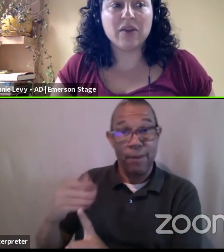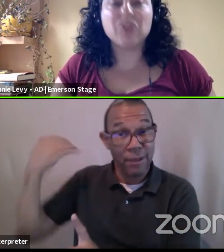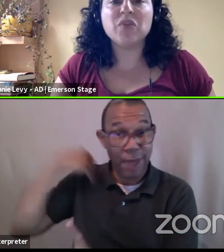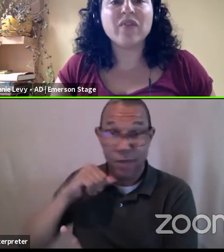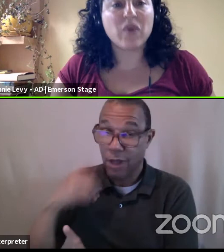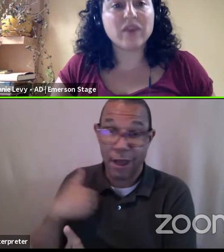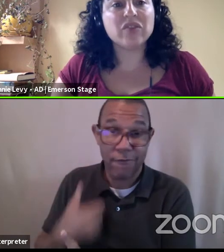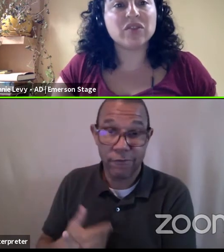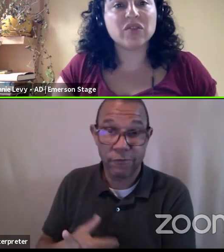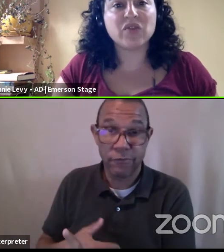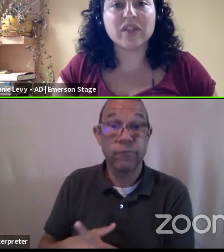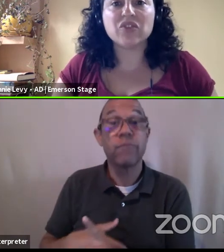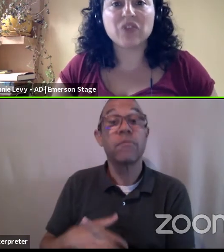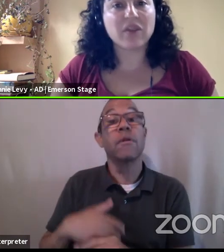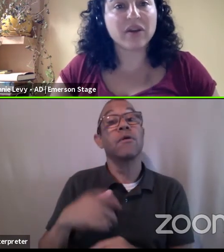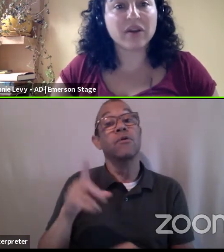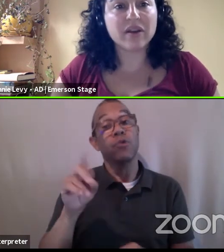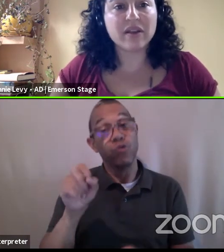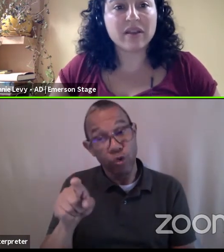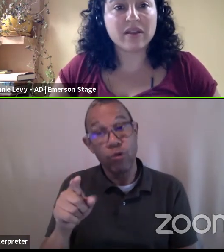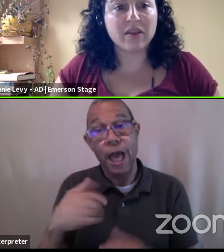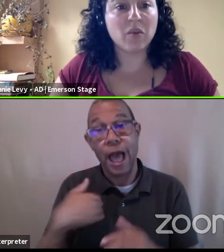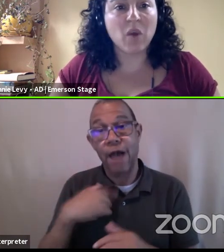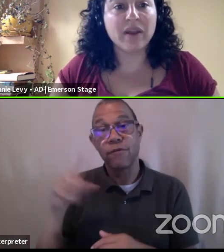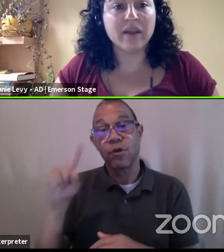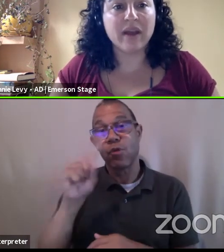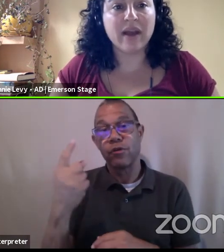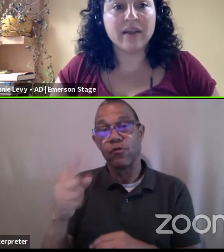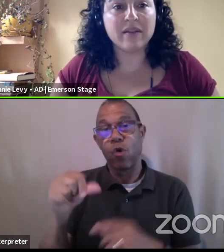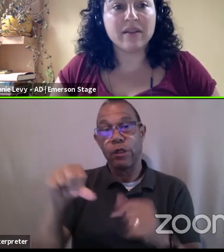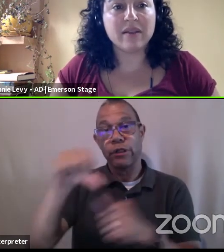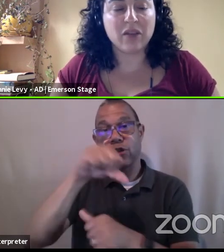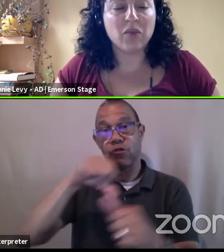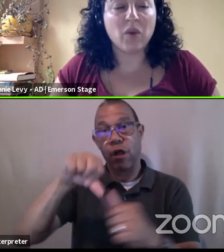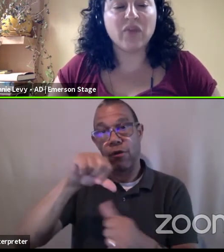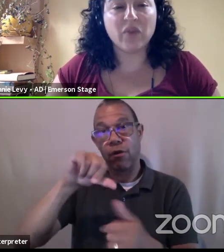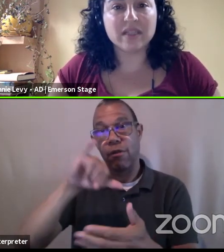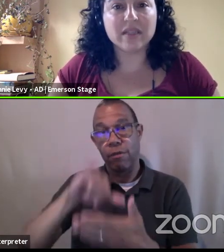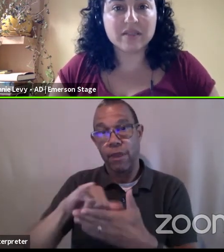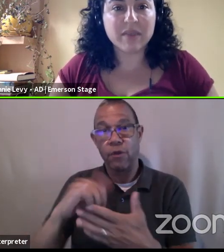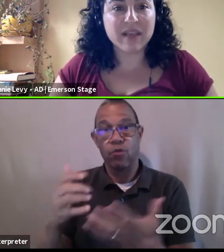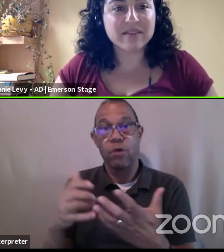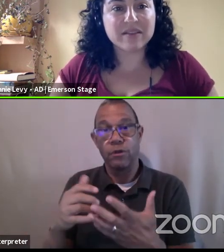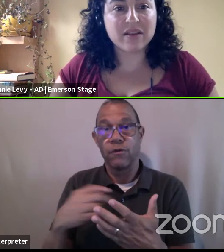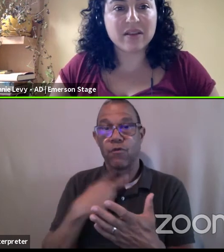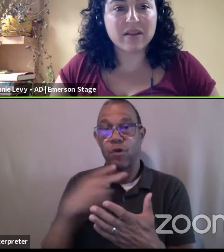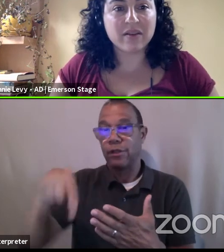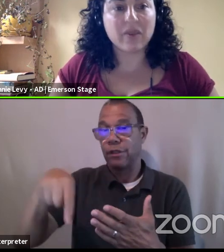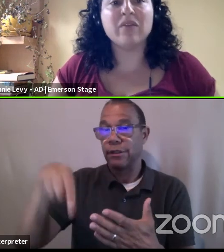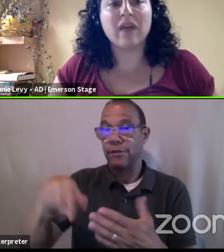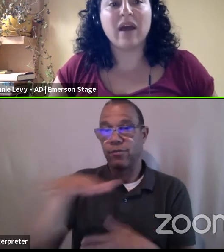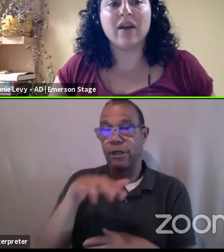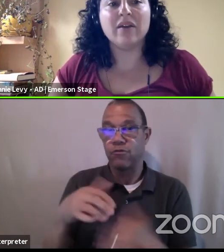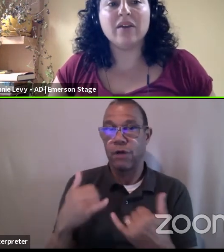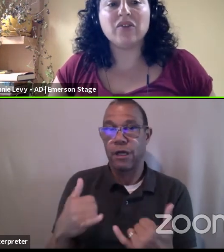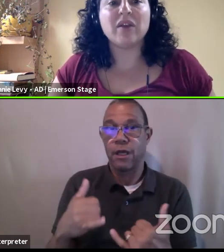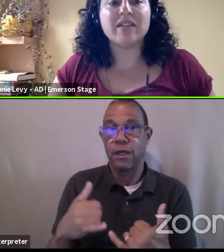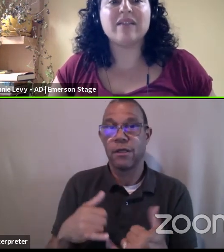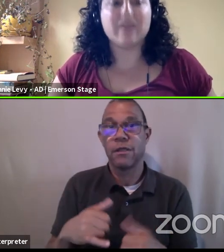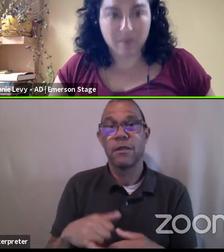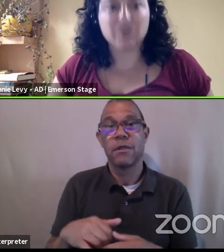do you have questions for each other that you want to uh that you want to voice in this space i know uh